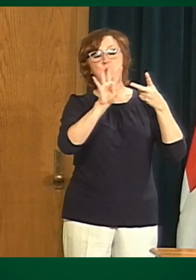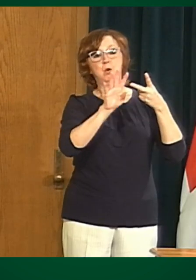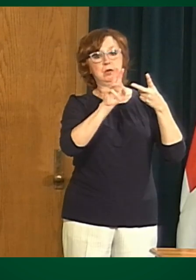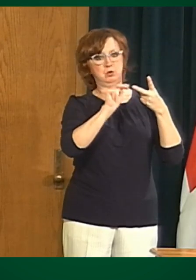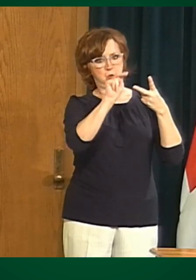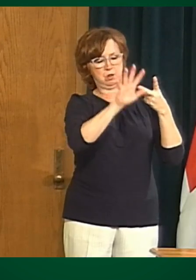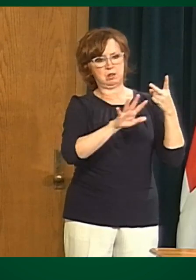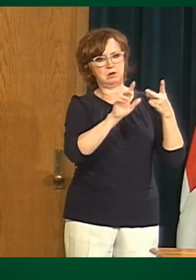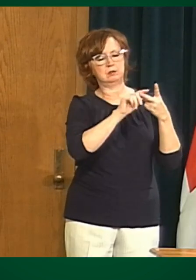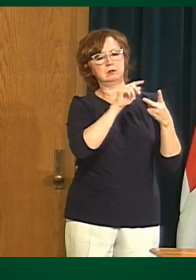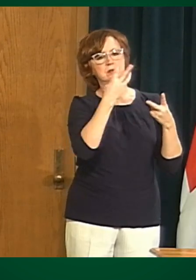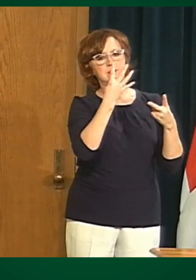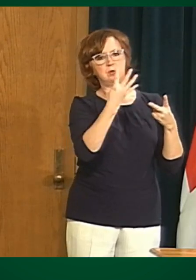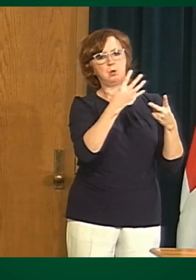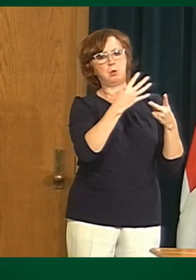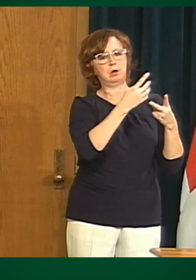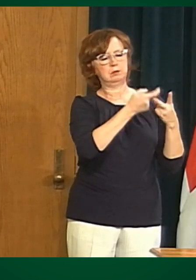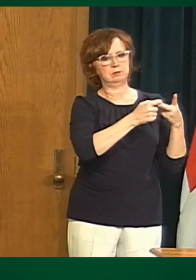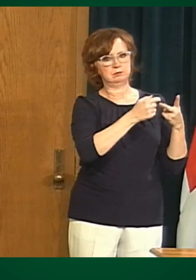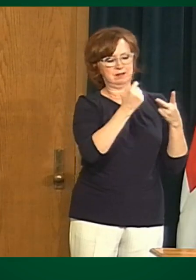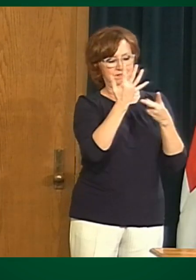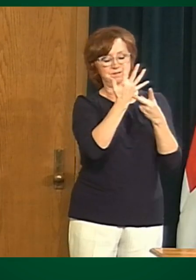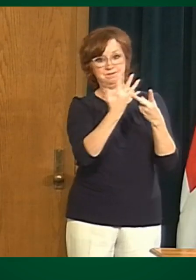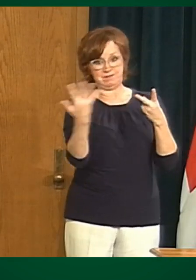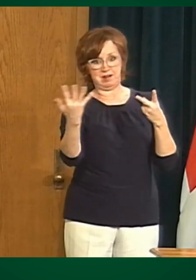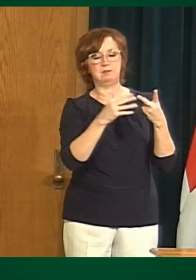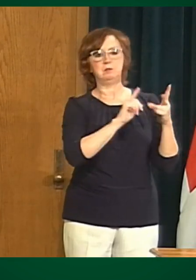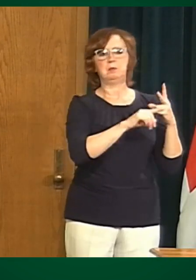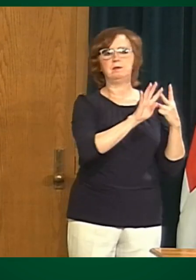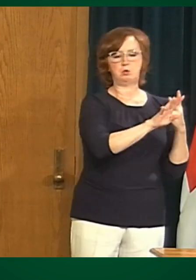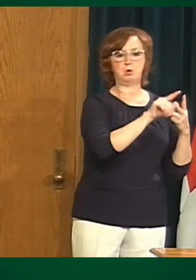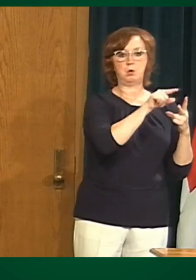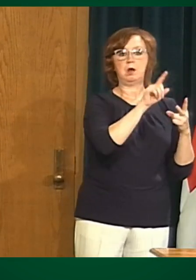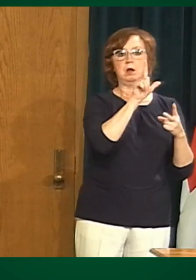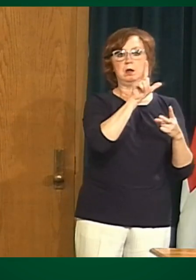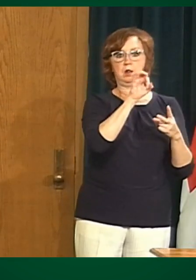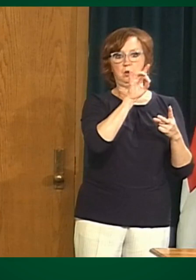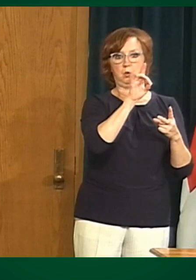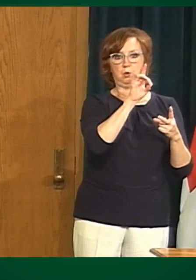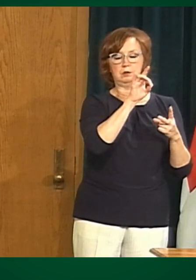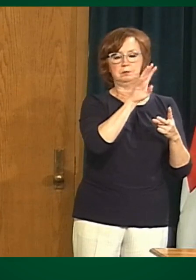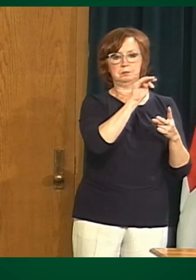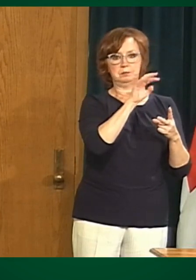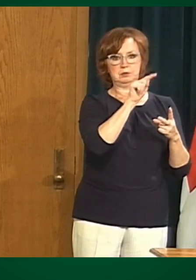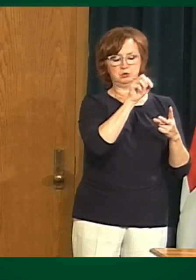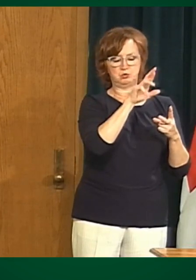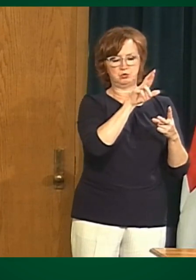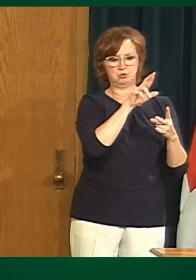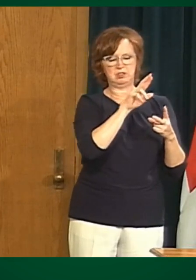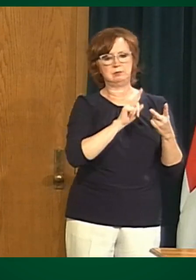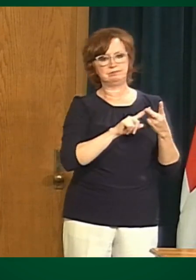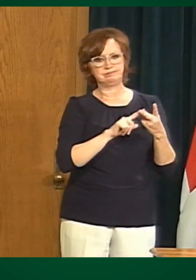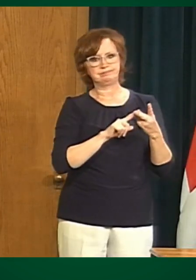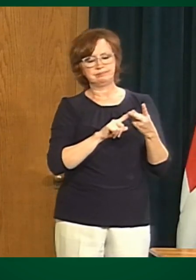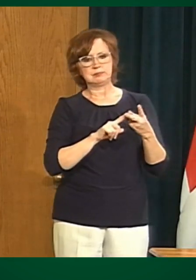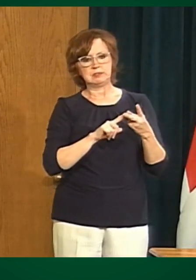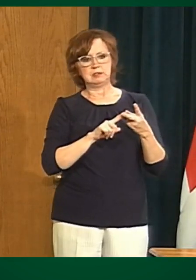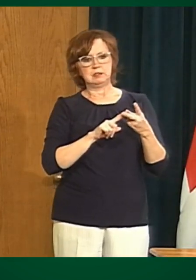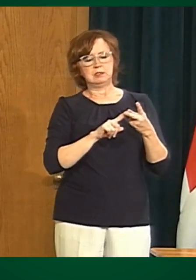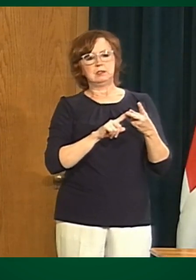area. So again, we have 2 settings where there is increasing concern. In the Loche area, of course, there's a community